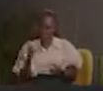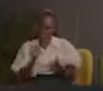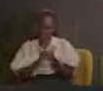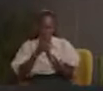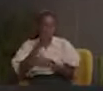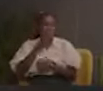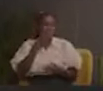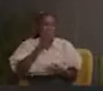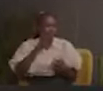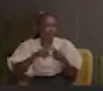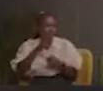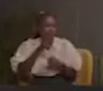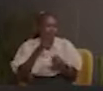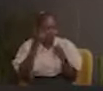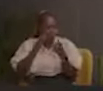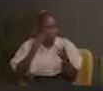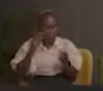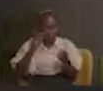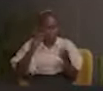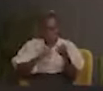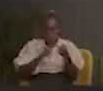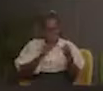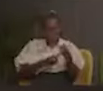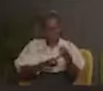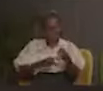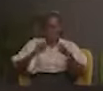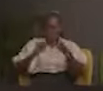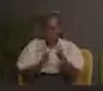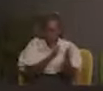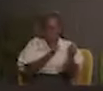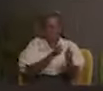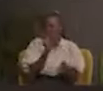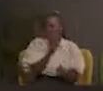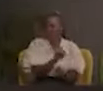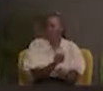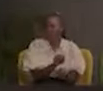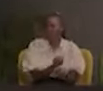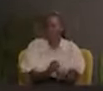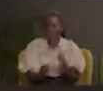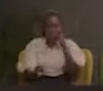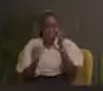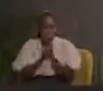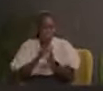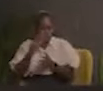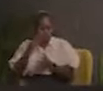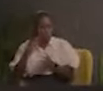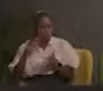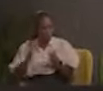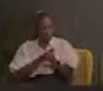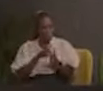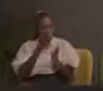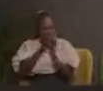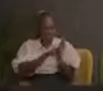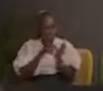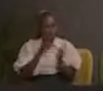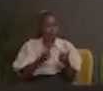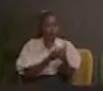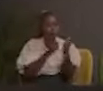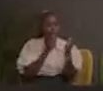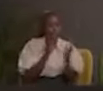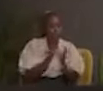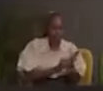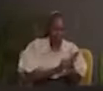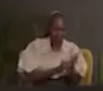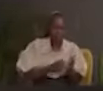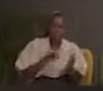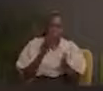spoken to you concerning. Number one, you follow them. It's one of the first principles of followership. Follow them. There are some them who, through